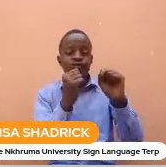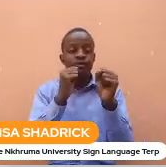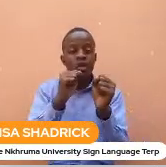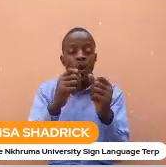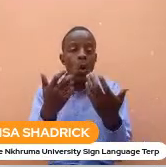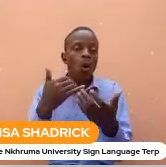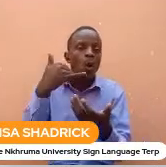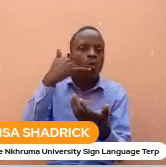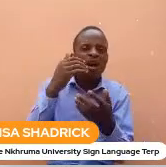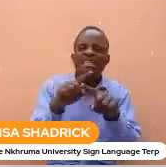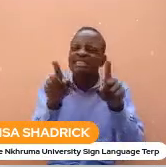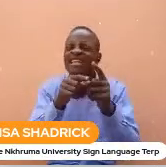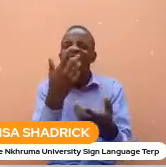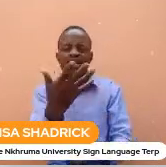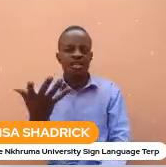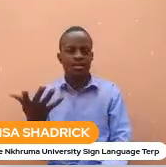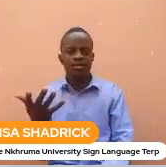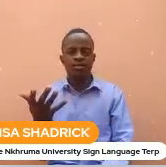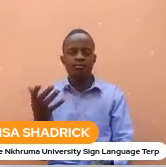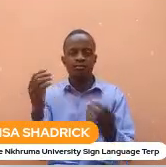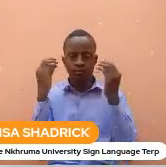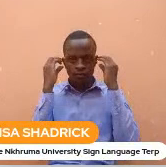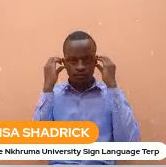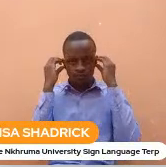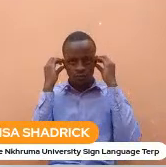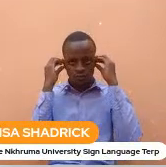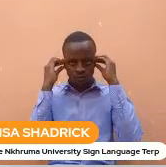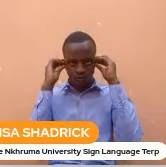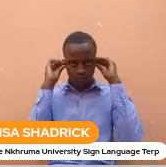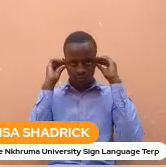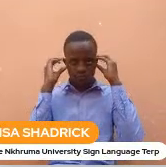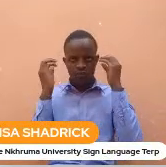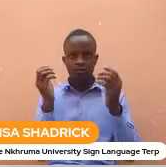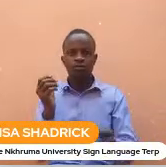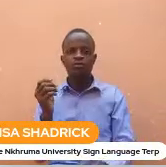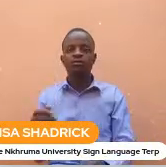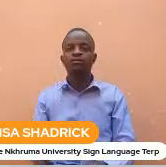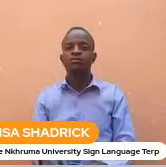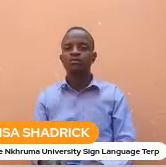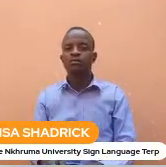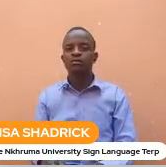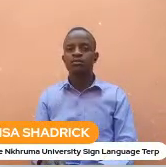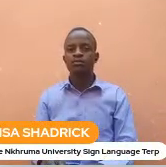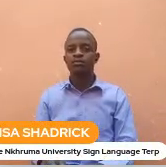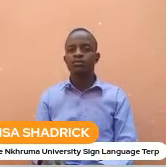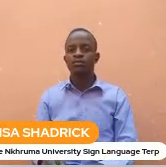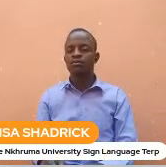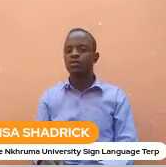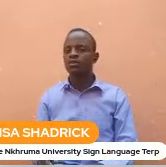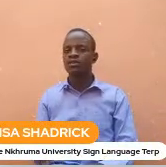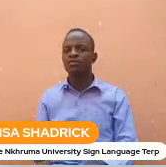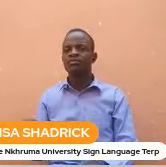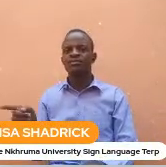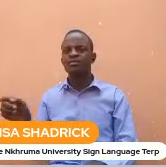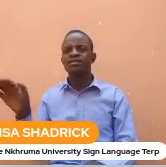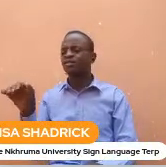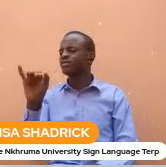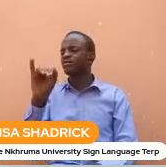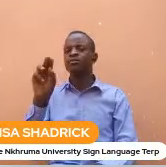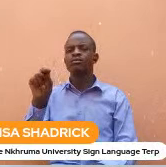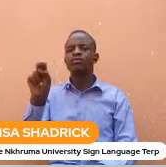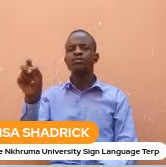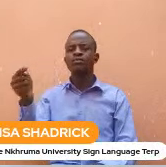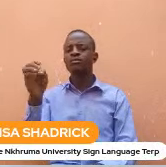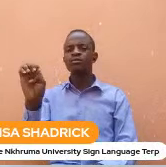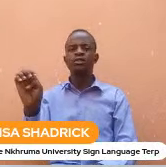Inde. What was this year? What was this year's World Contraceptive Day theme, and what did it